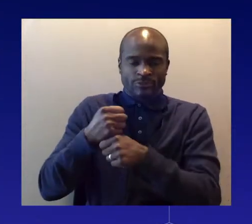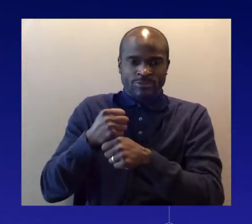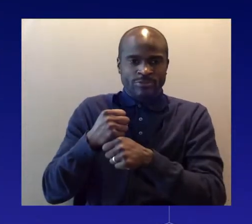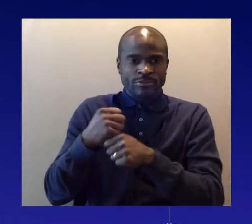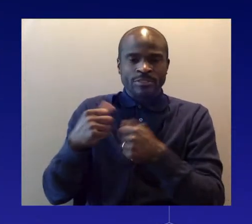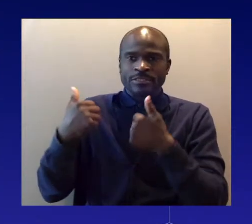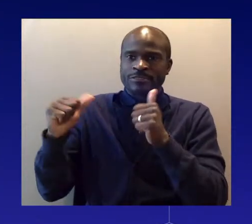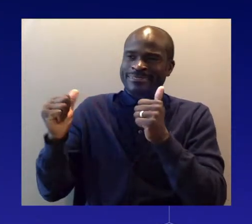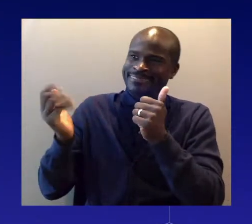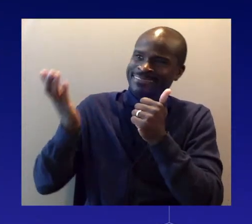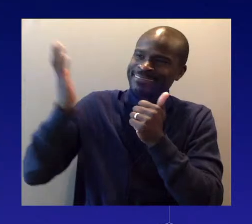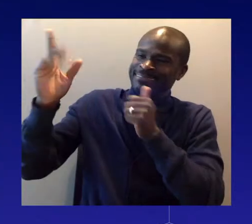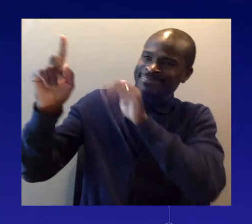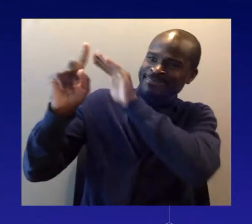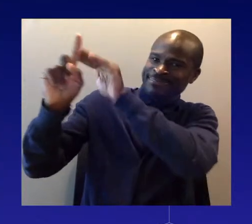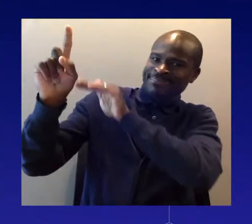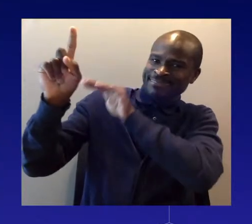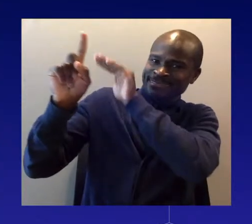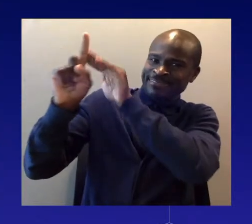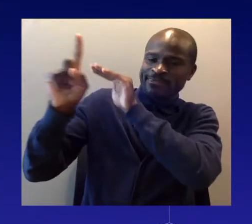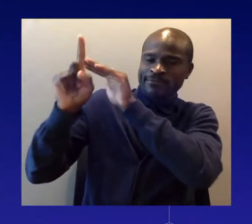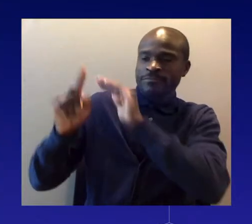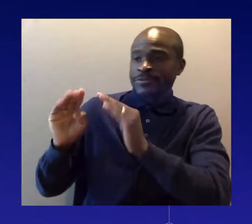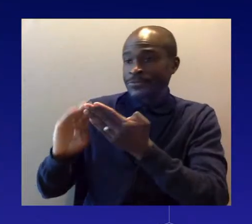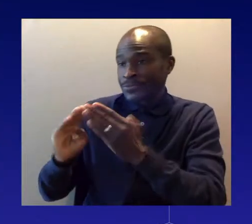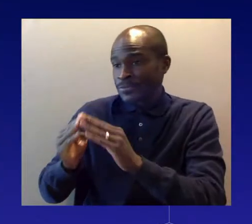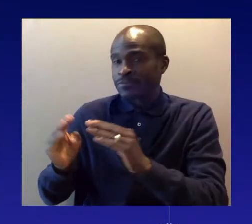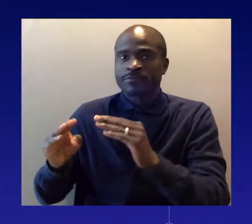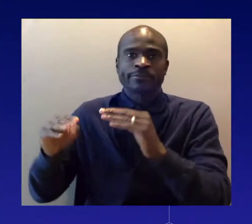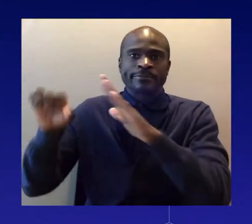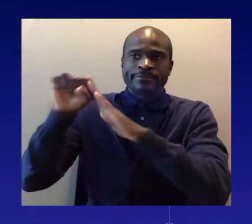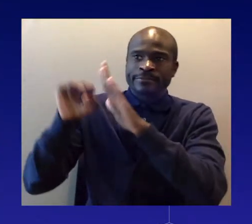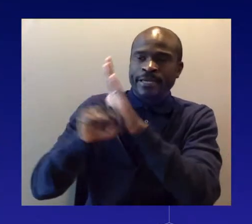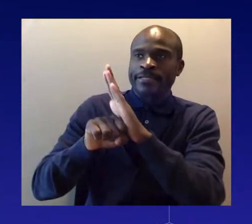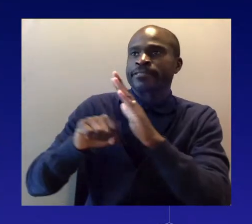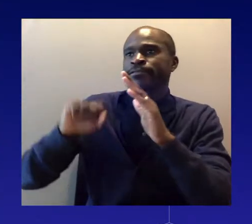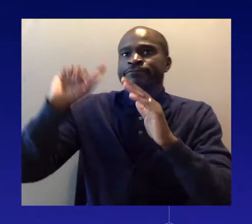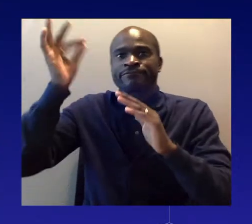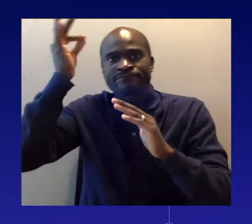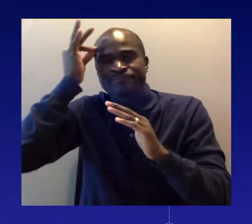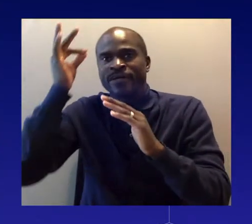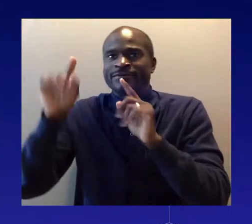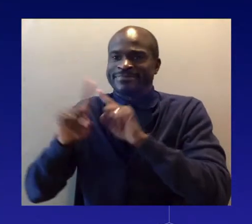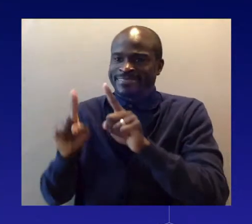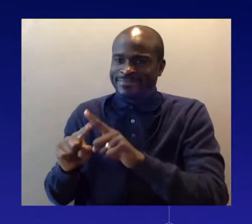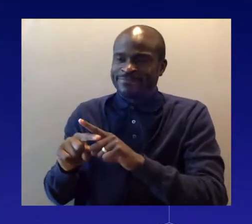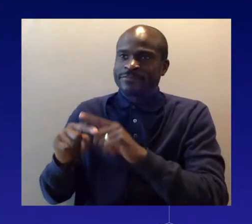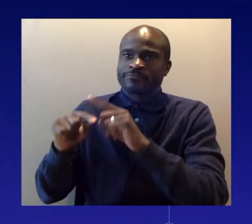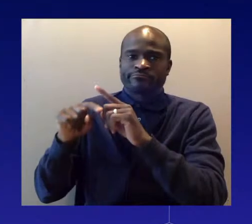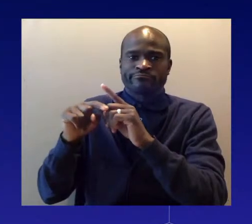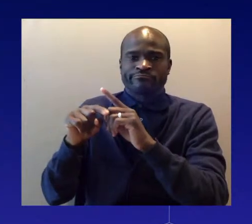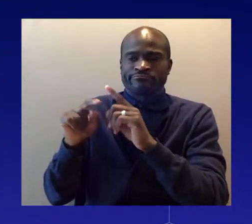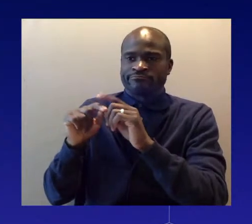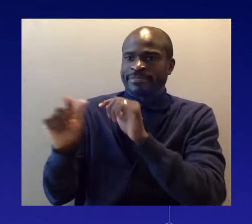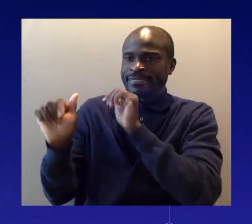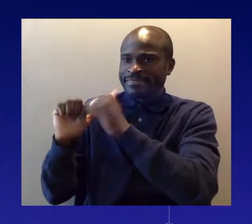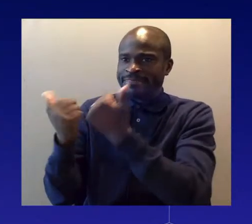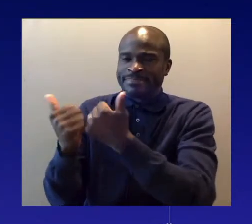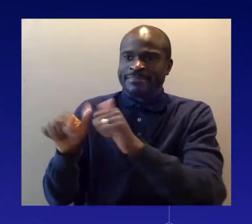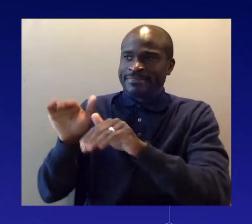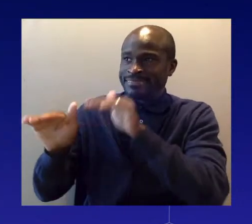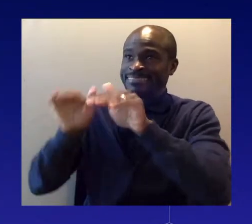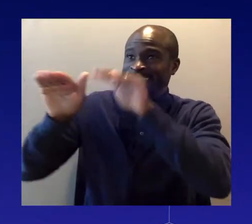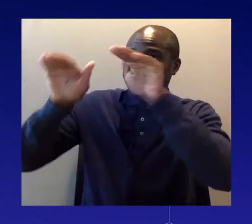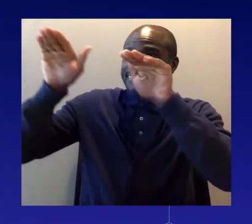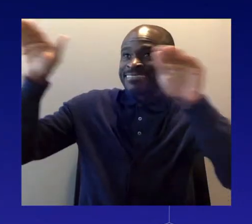regulatory agencies to bring the justice that we are beginning to see in this